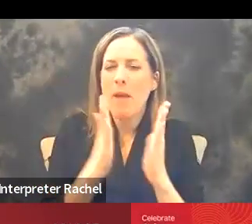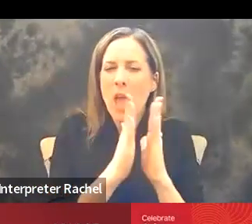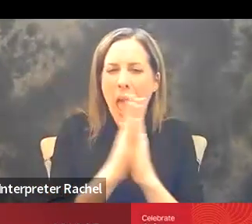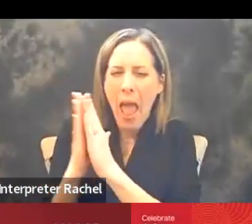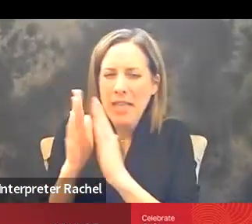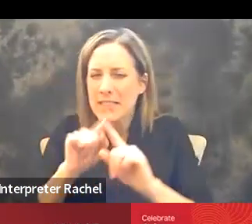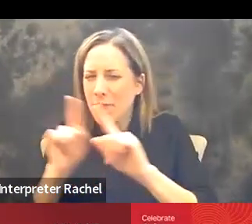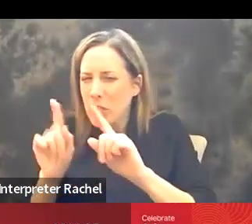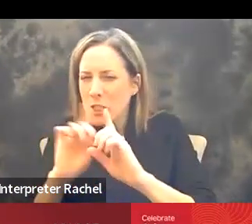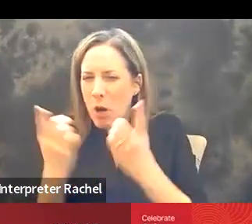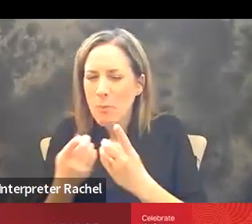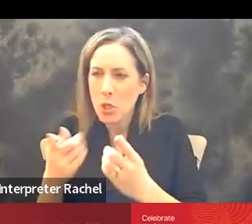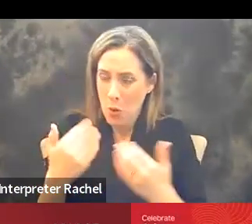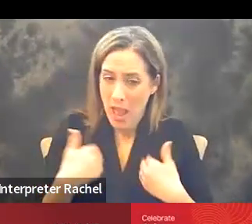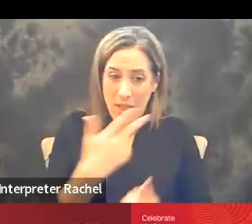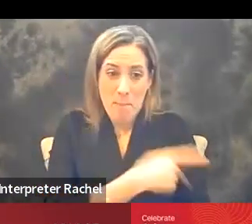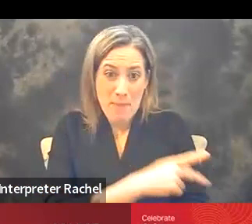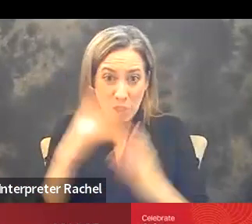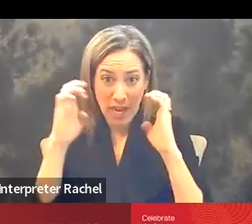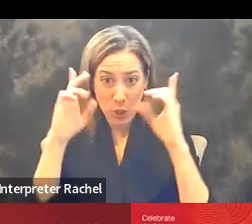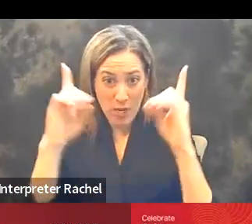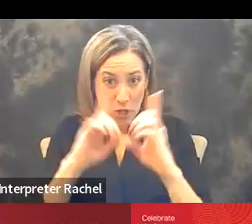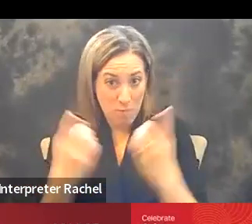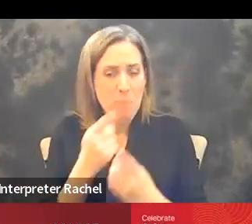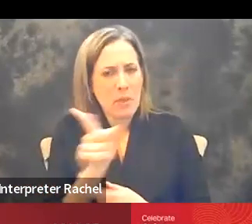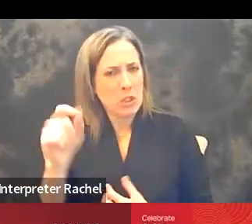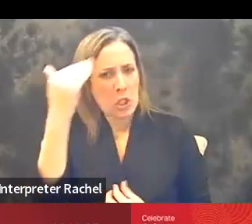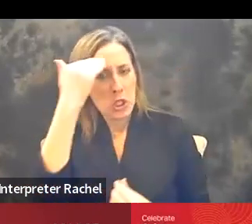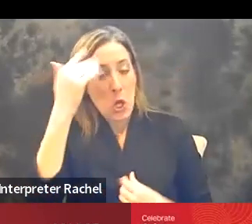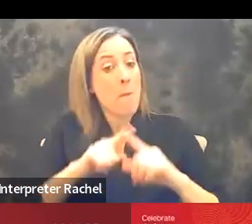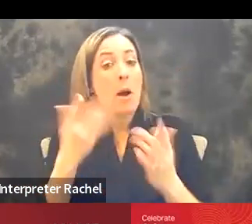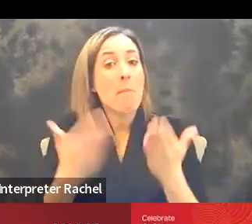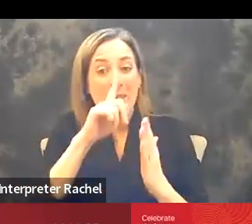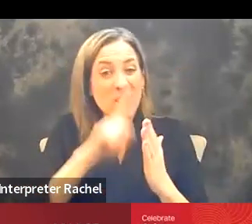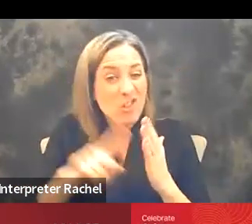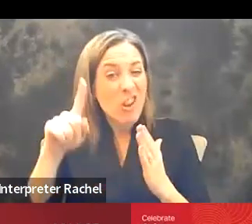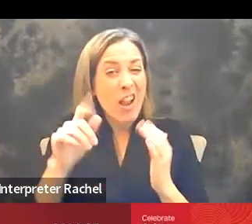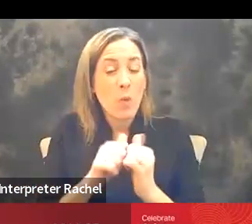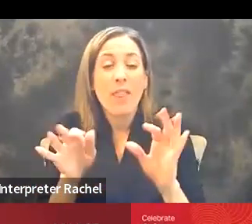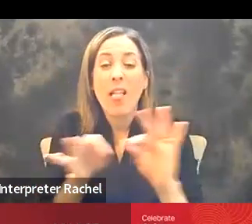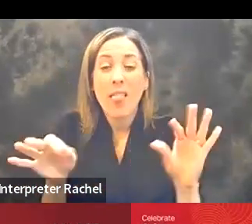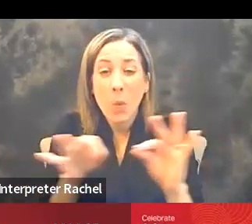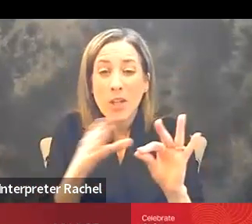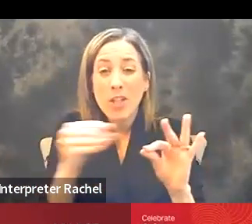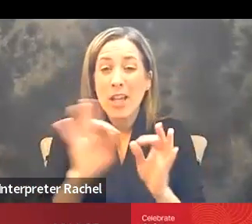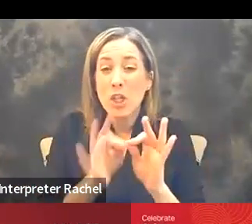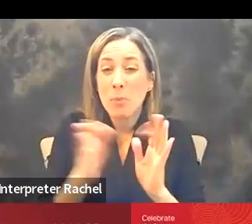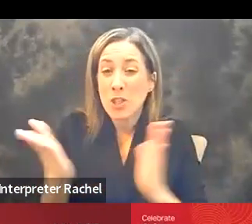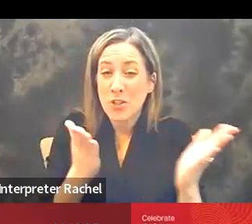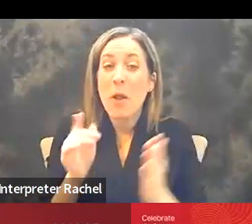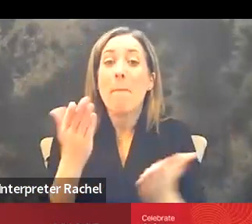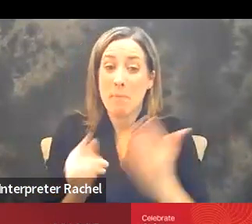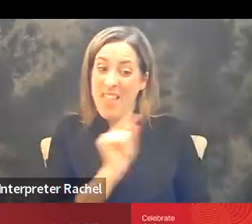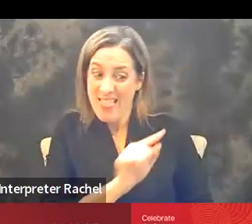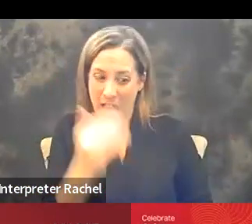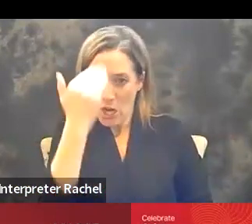departments. If you have a patient education department, they would know, but perhaps you might need to check with, you know, language and interpreting services. They might know. You